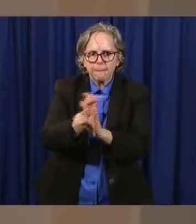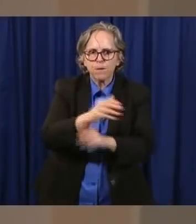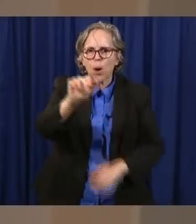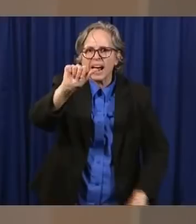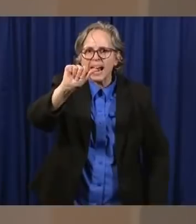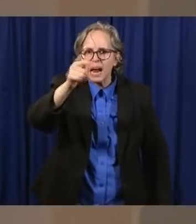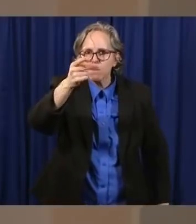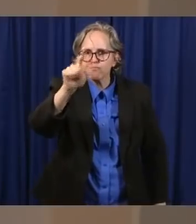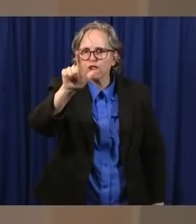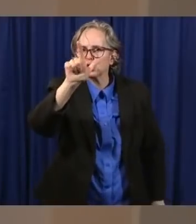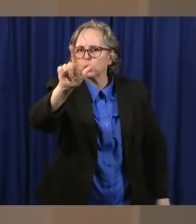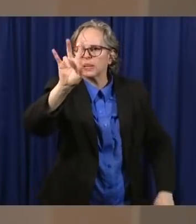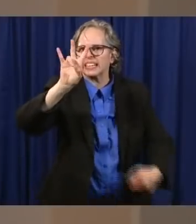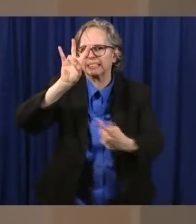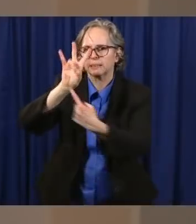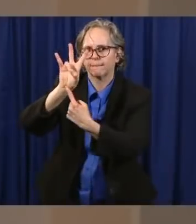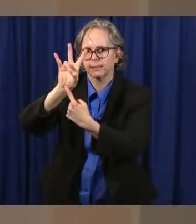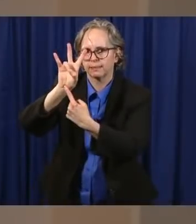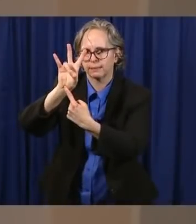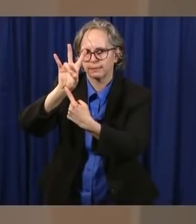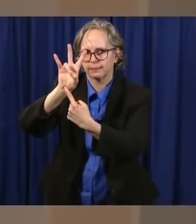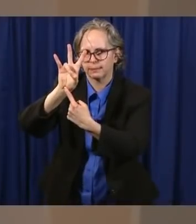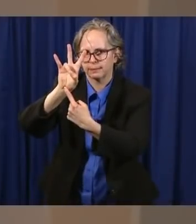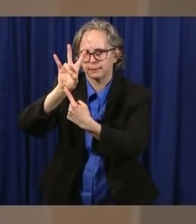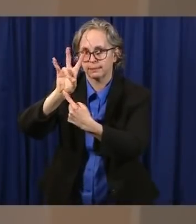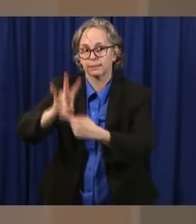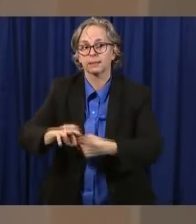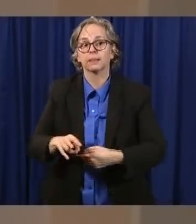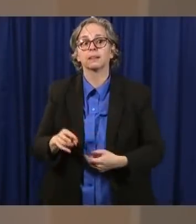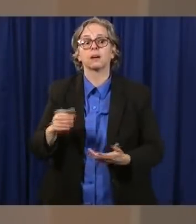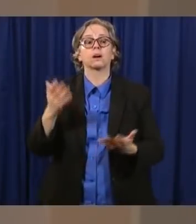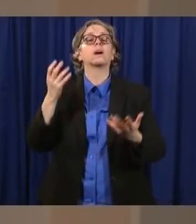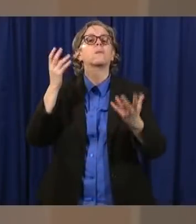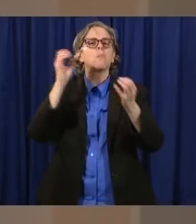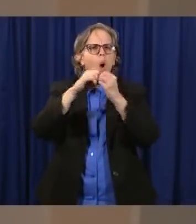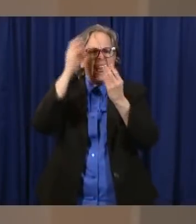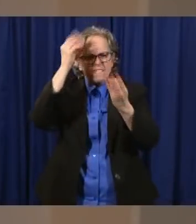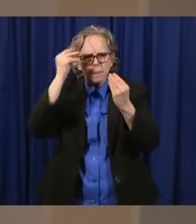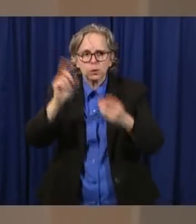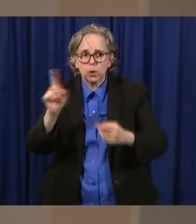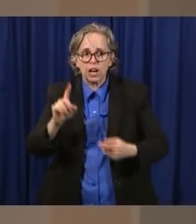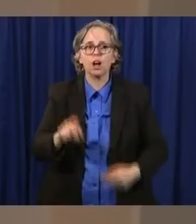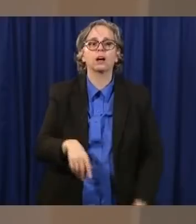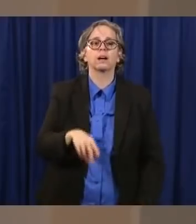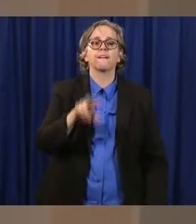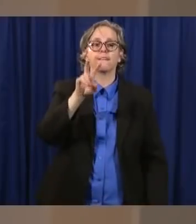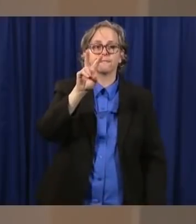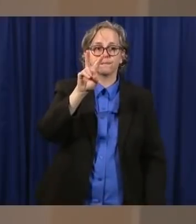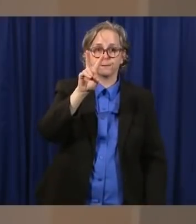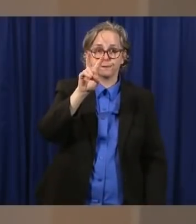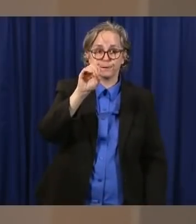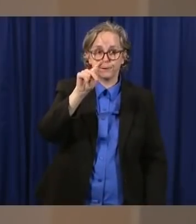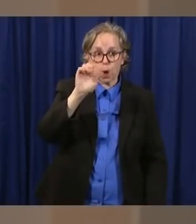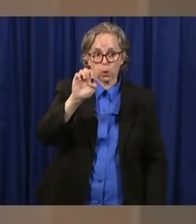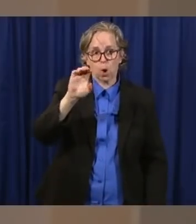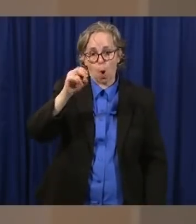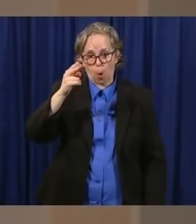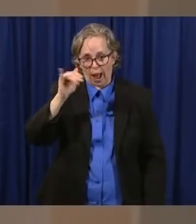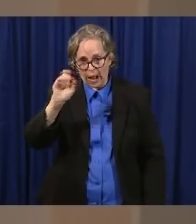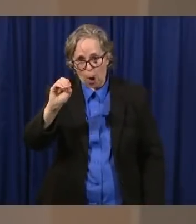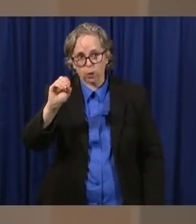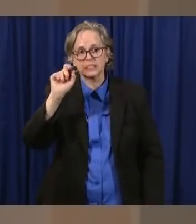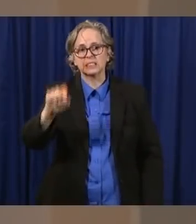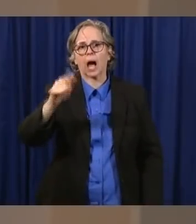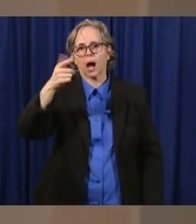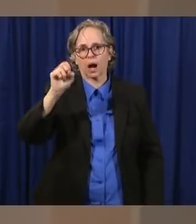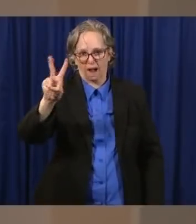27th. You can find all of the details for this process at voteohio.gov. The deadline to request your absentee